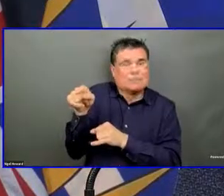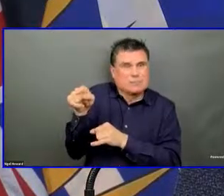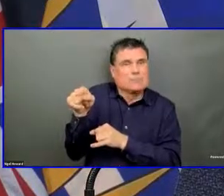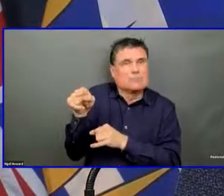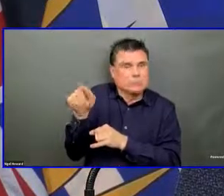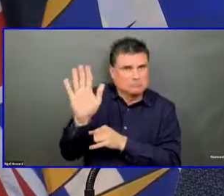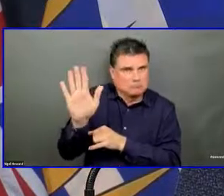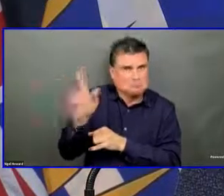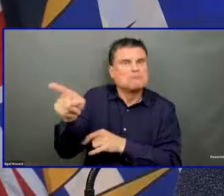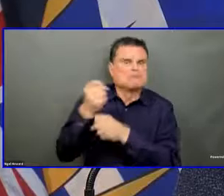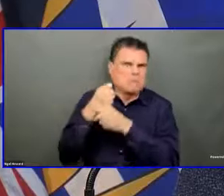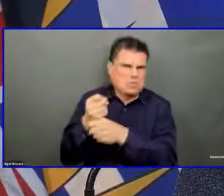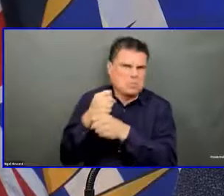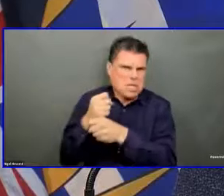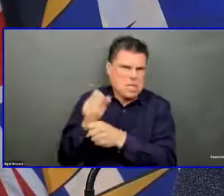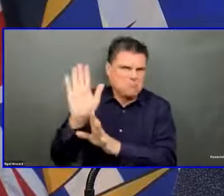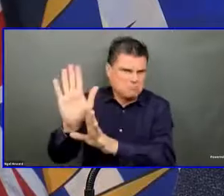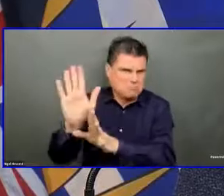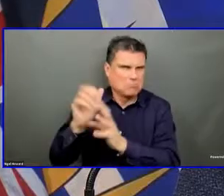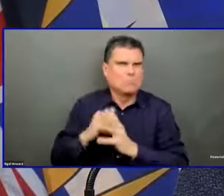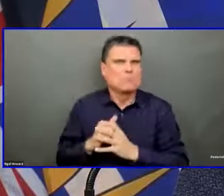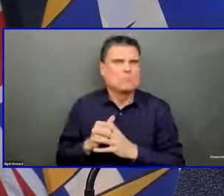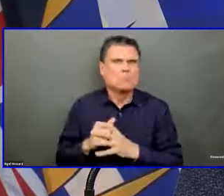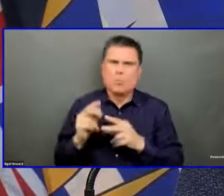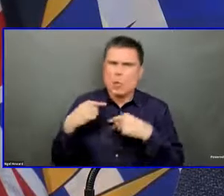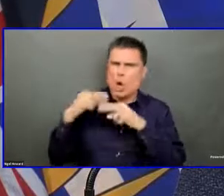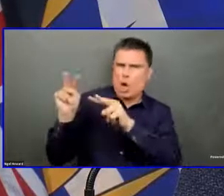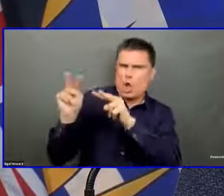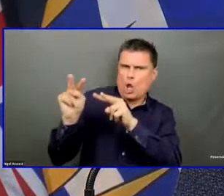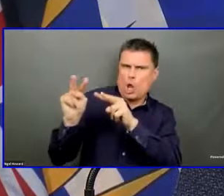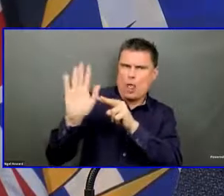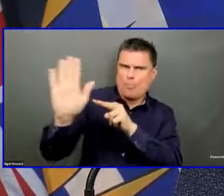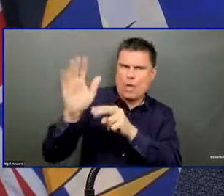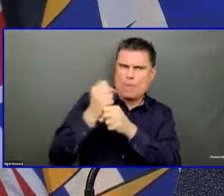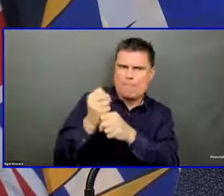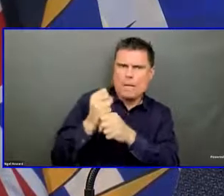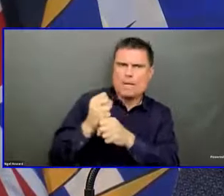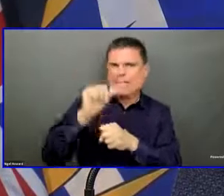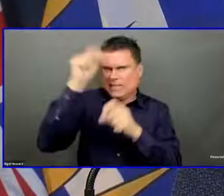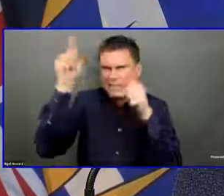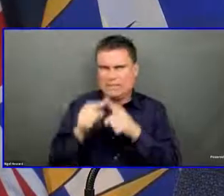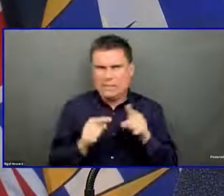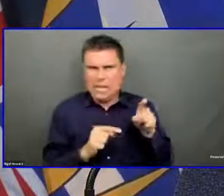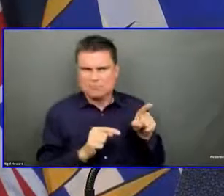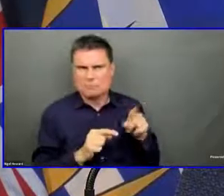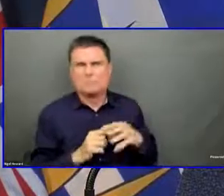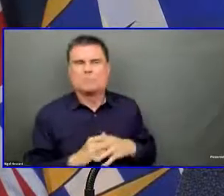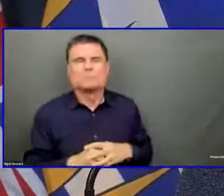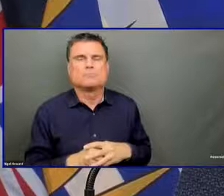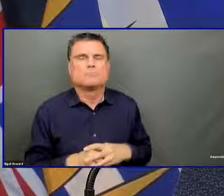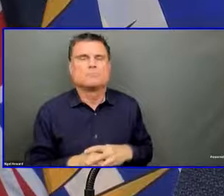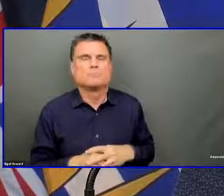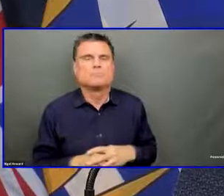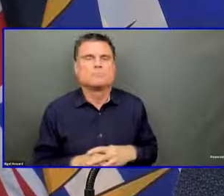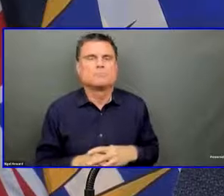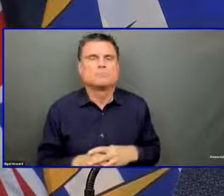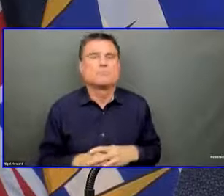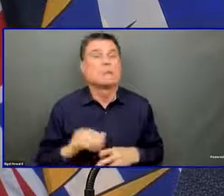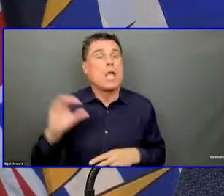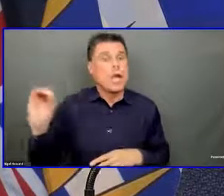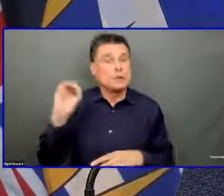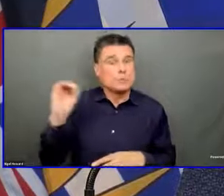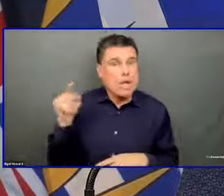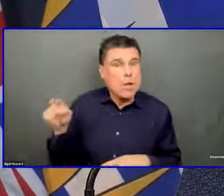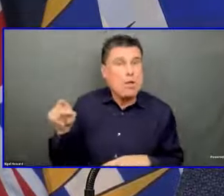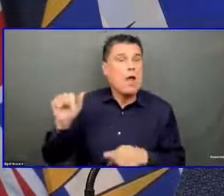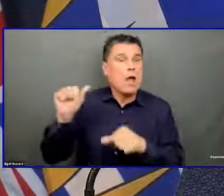Follow up, Katie? Yes, please. Ontario and Alberta have rolled out the AstraZeneca